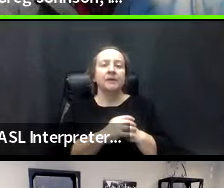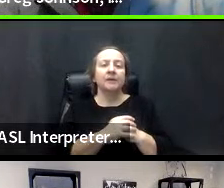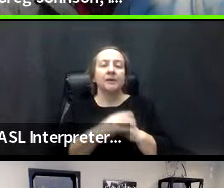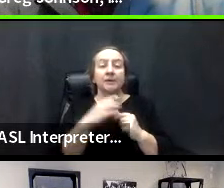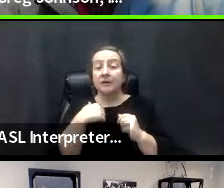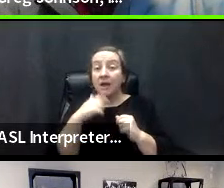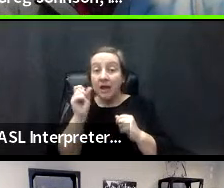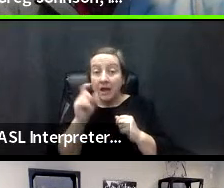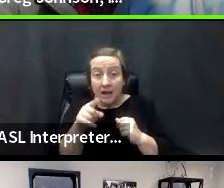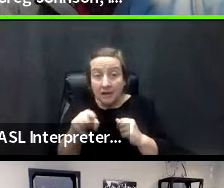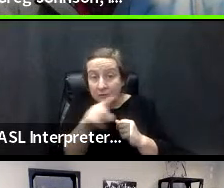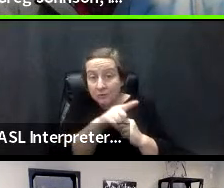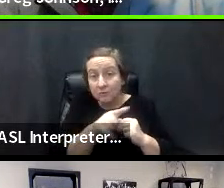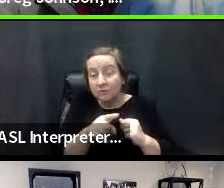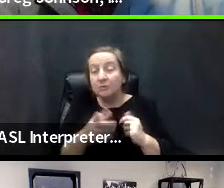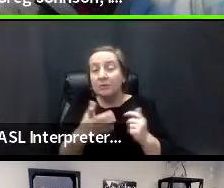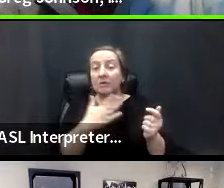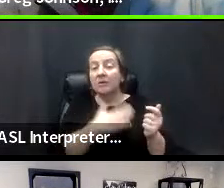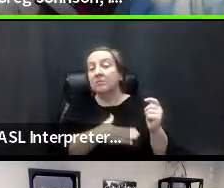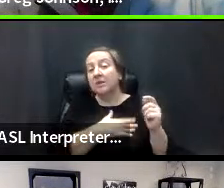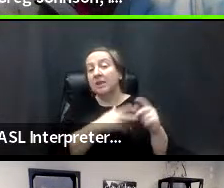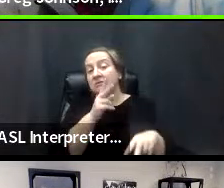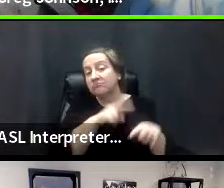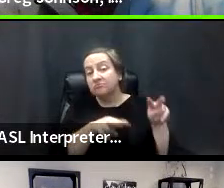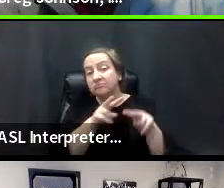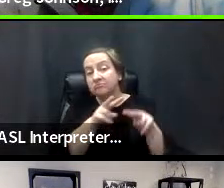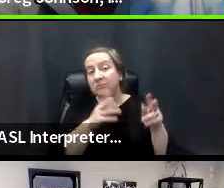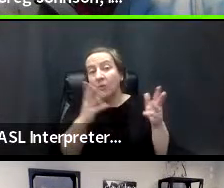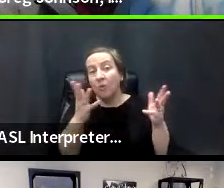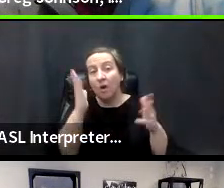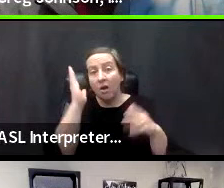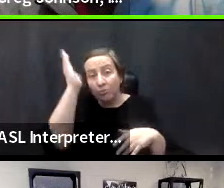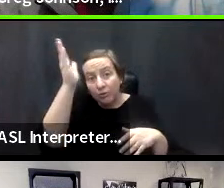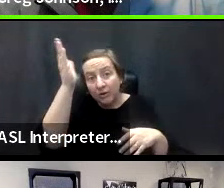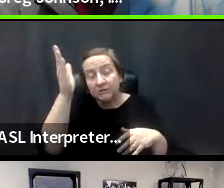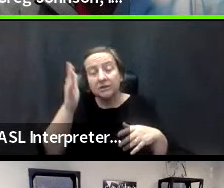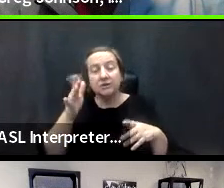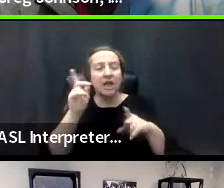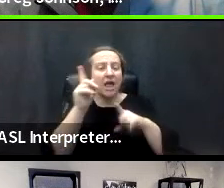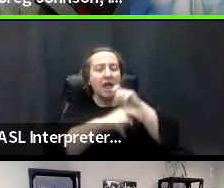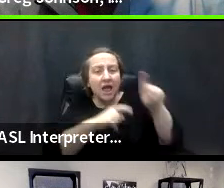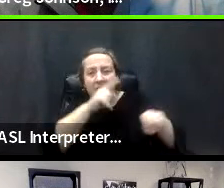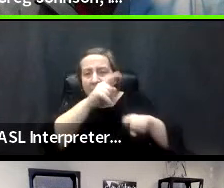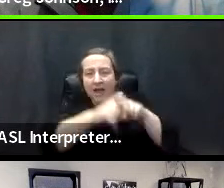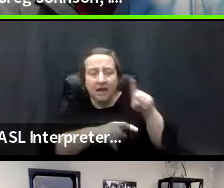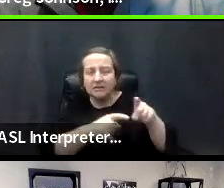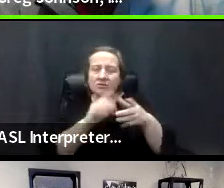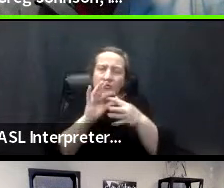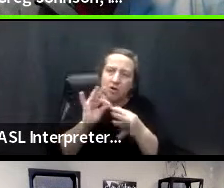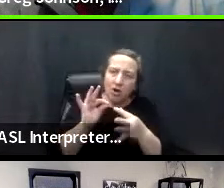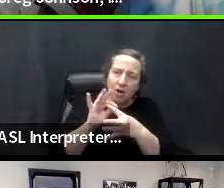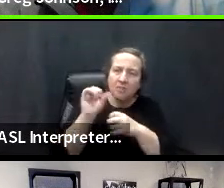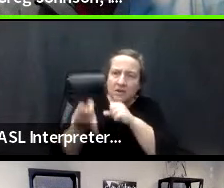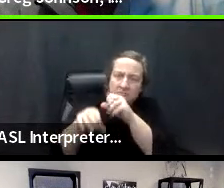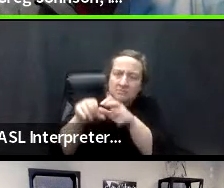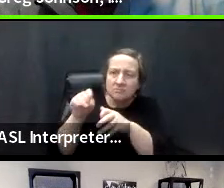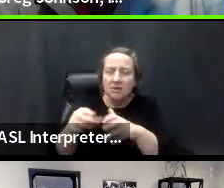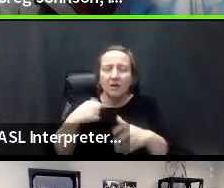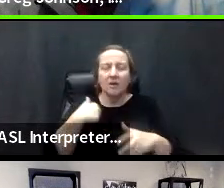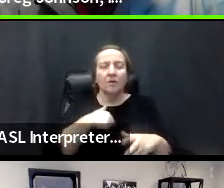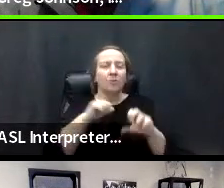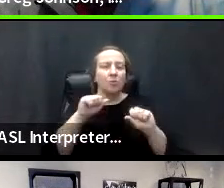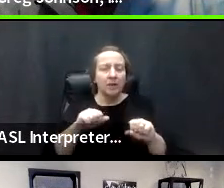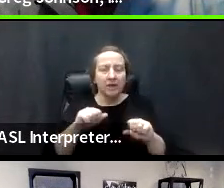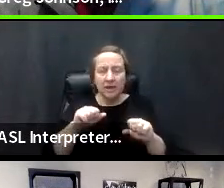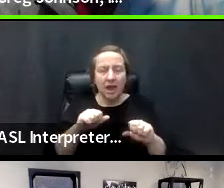ask you to please take a look at what's being presented, ask great questions, make comments, so we can take